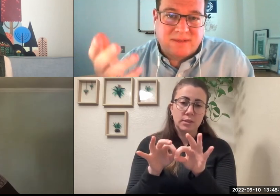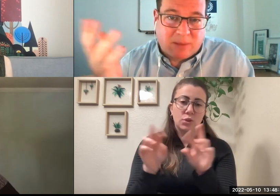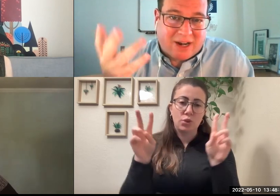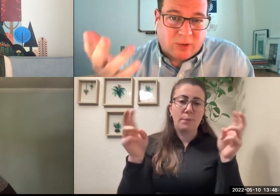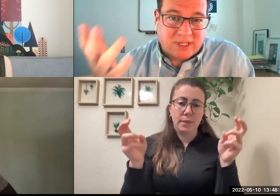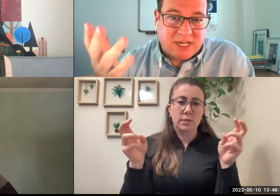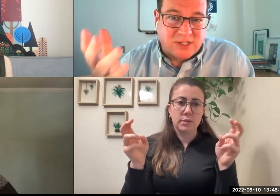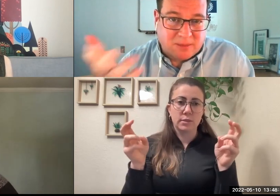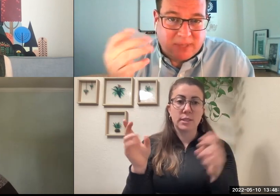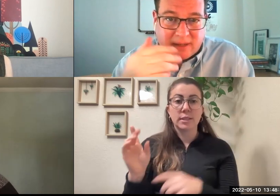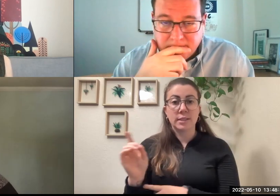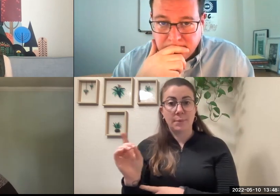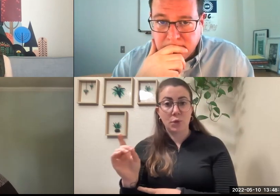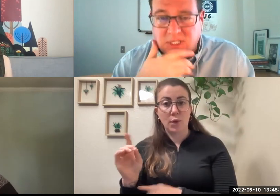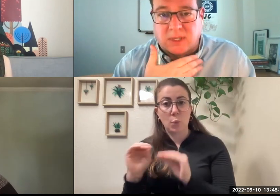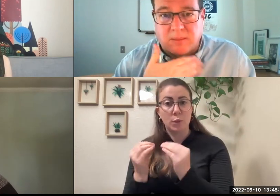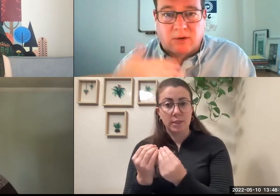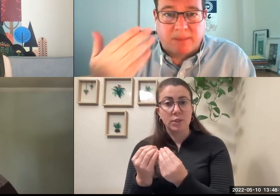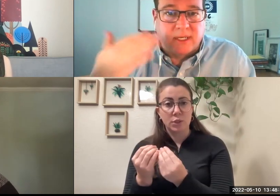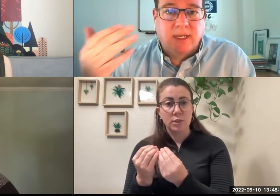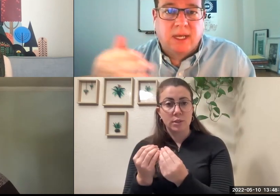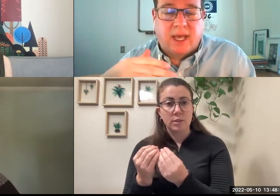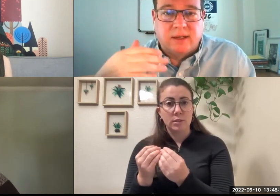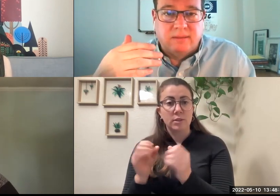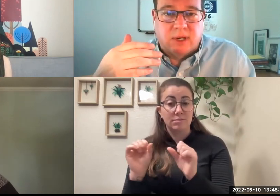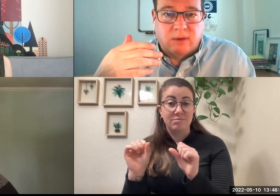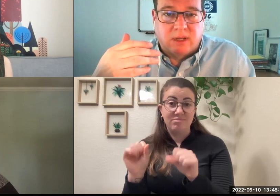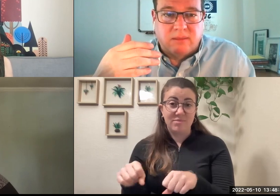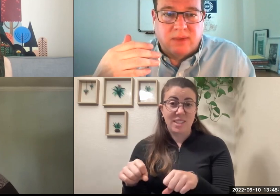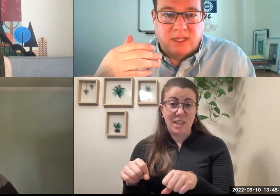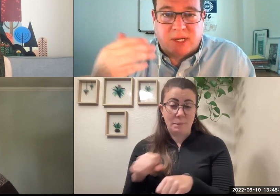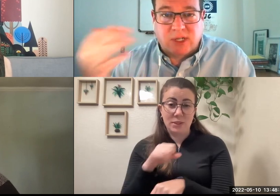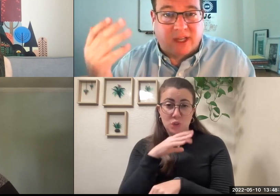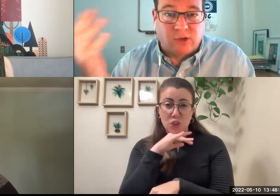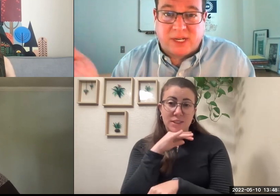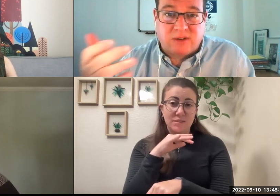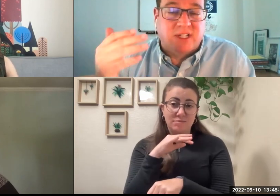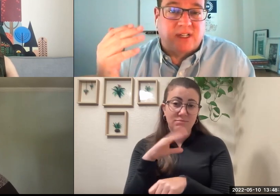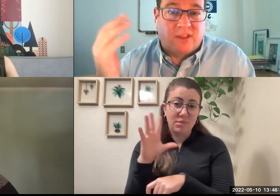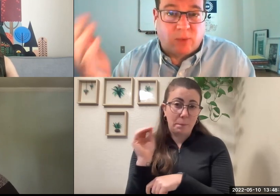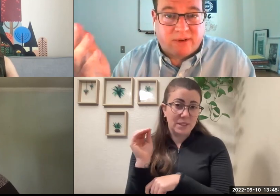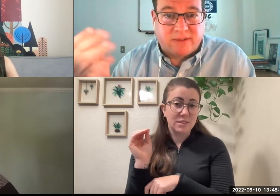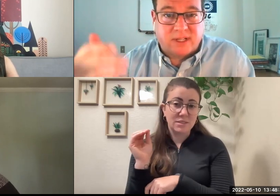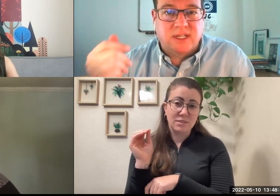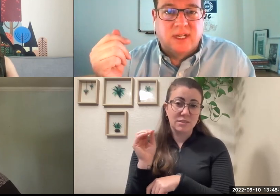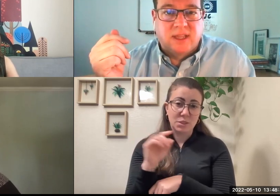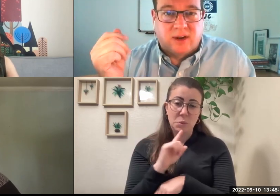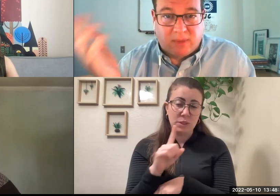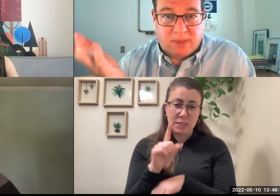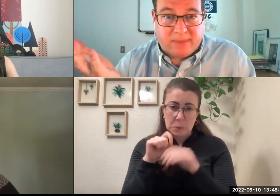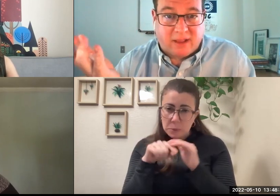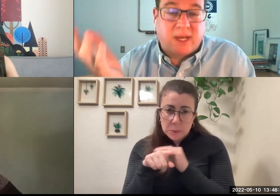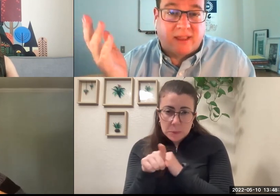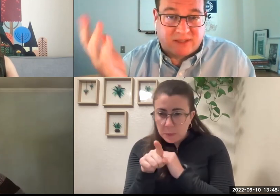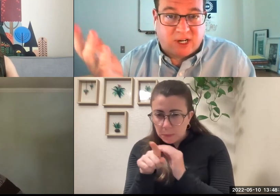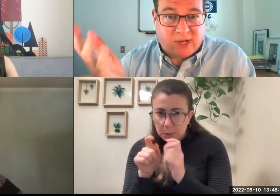happens is democratic organizations can be corrupted, and you know, can, especially if they control pension funds and health and welfare funds, there can be